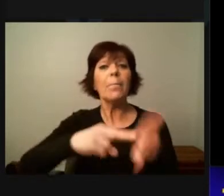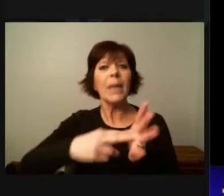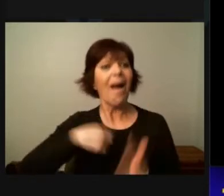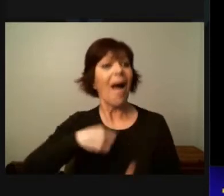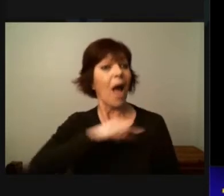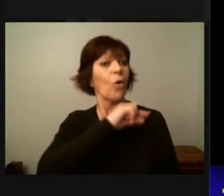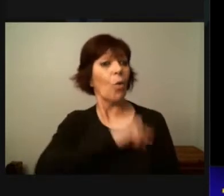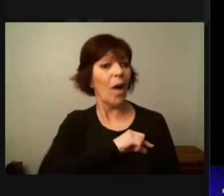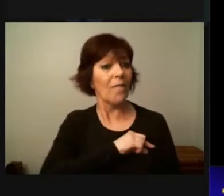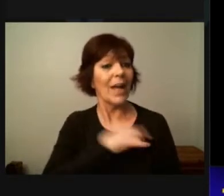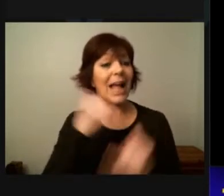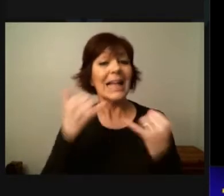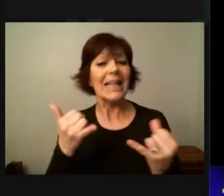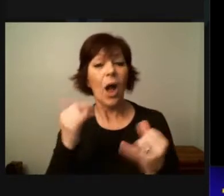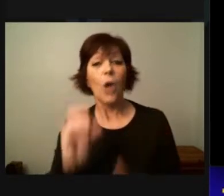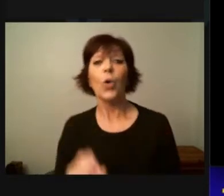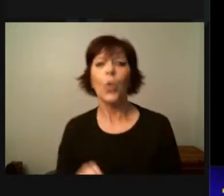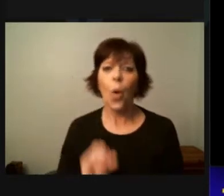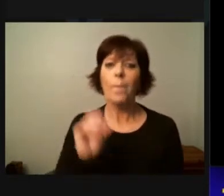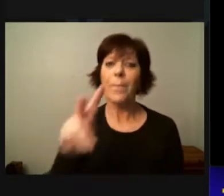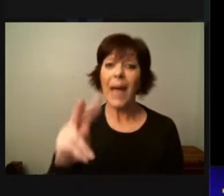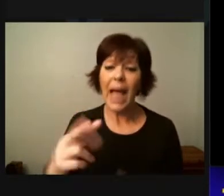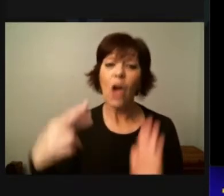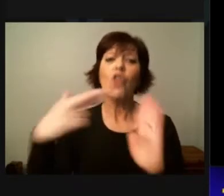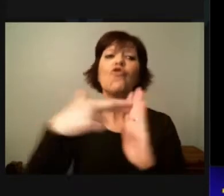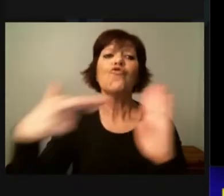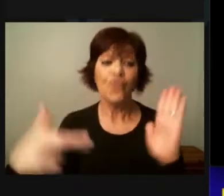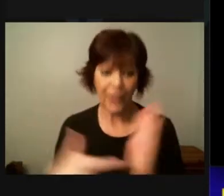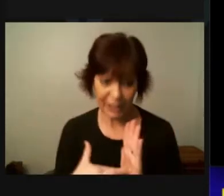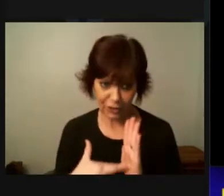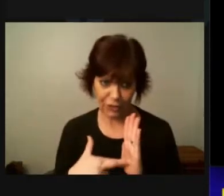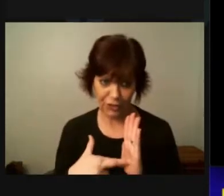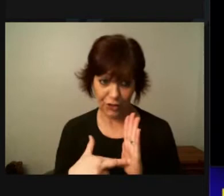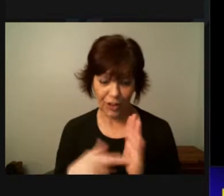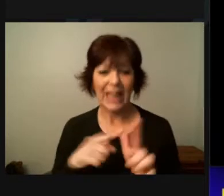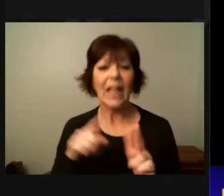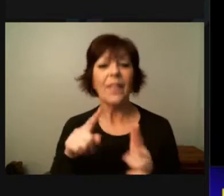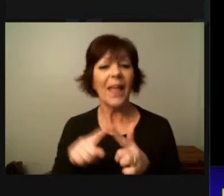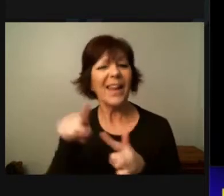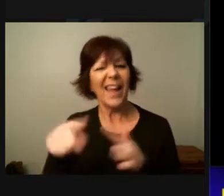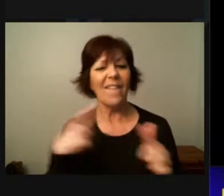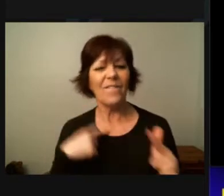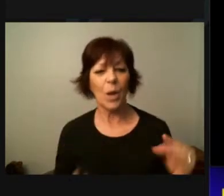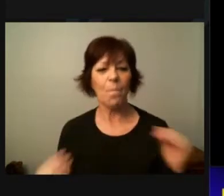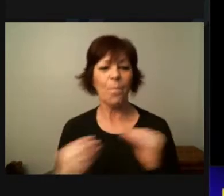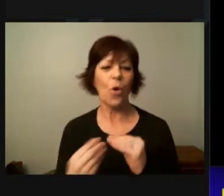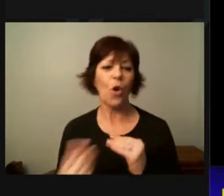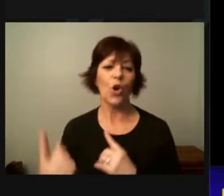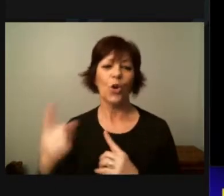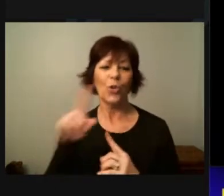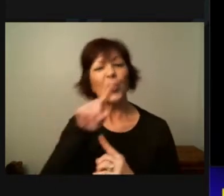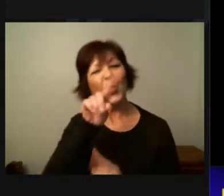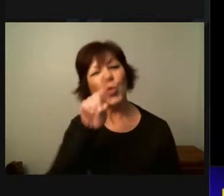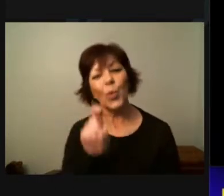need to register. And that's where you will answer some of those